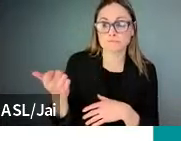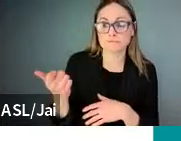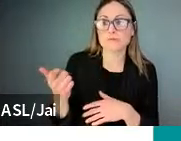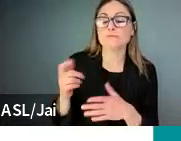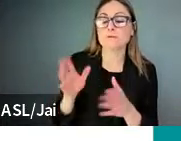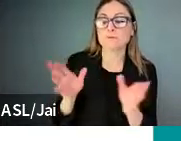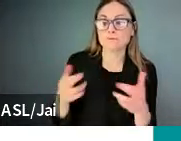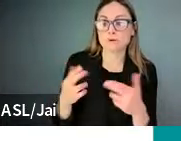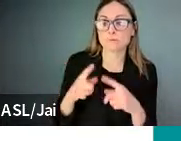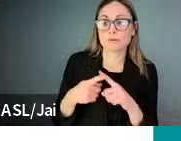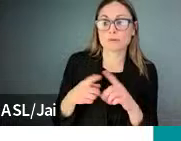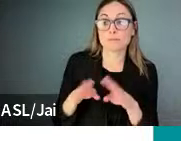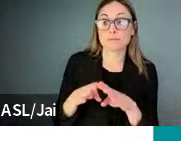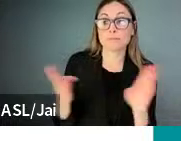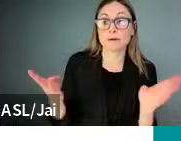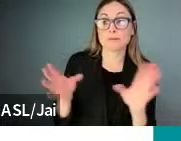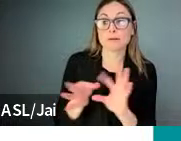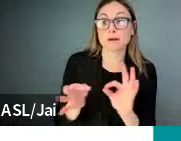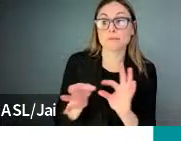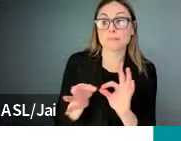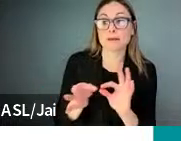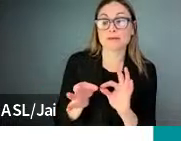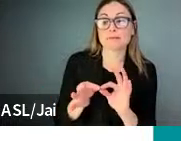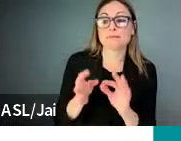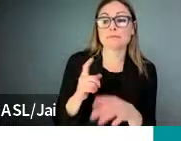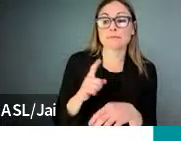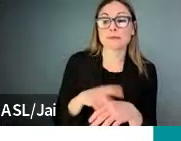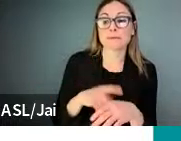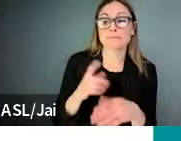concludes. By phone, dial